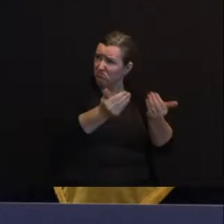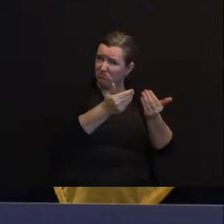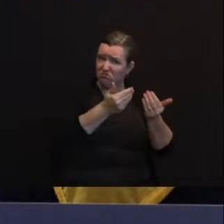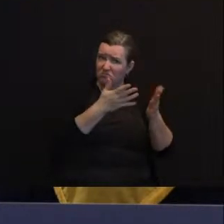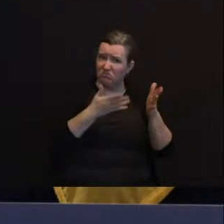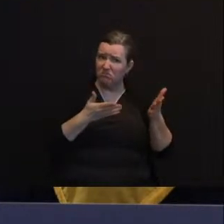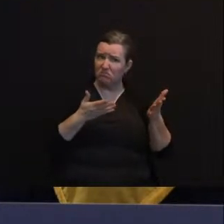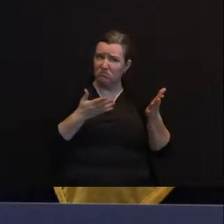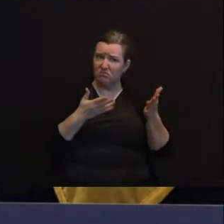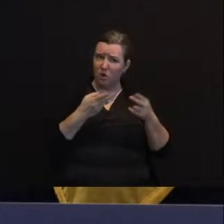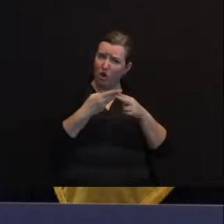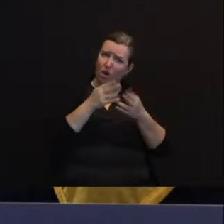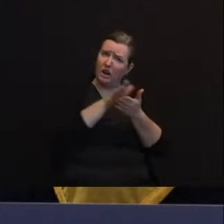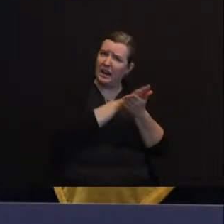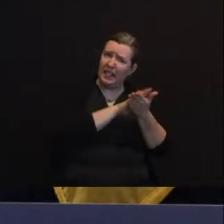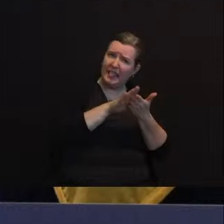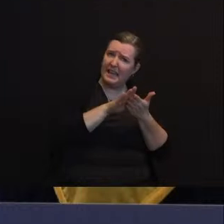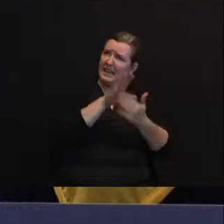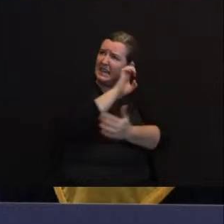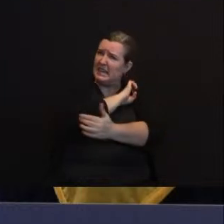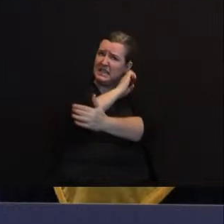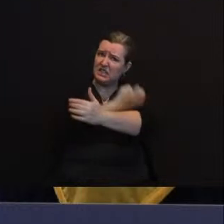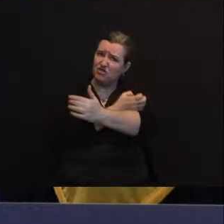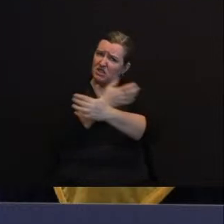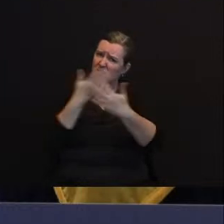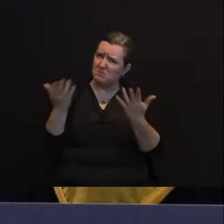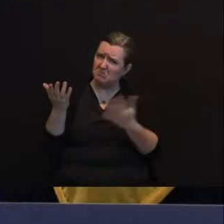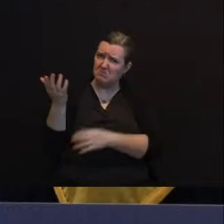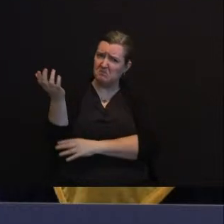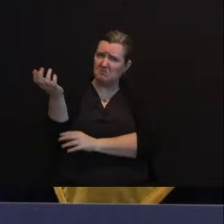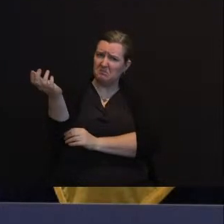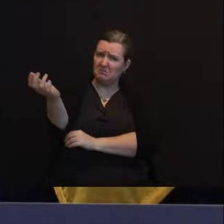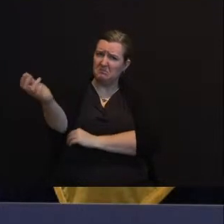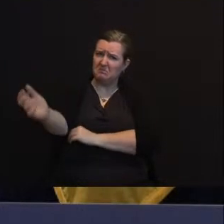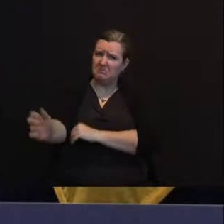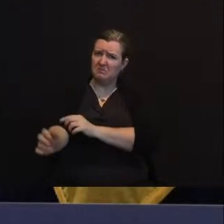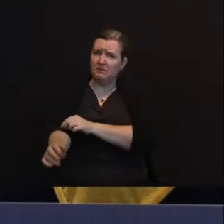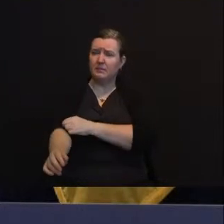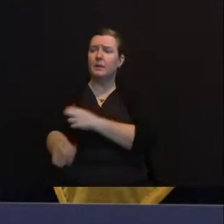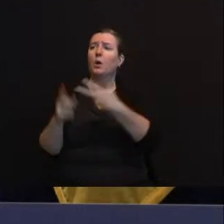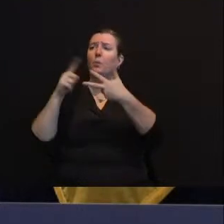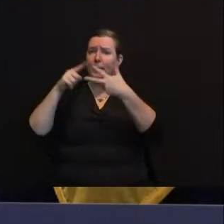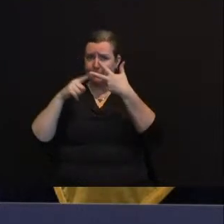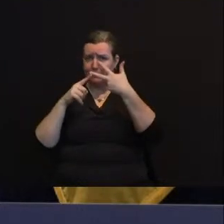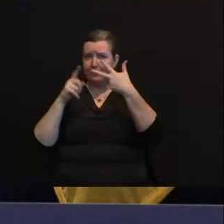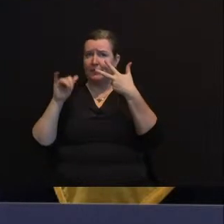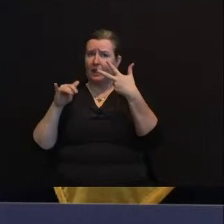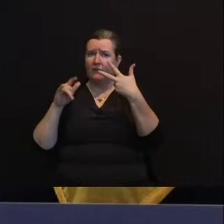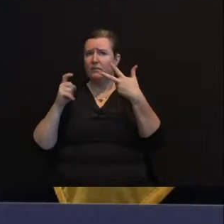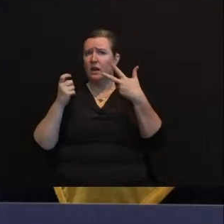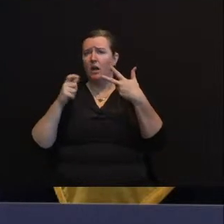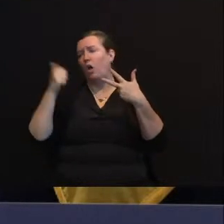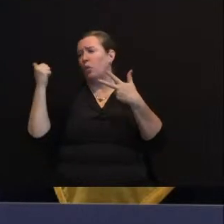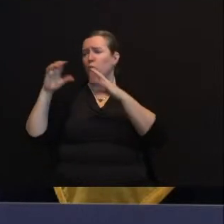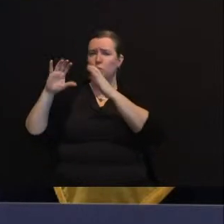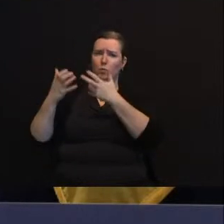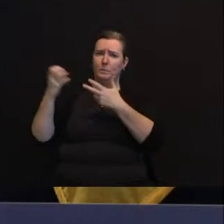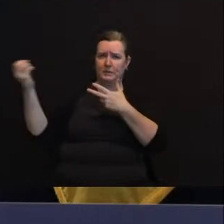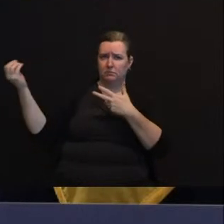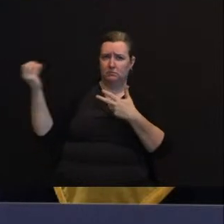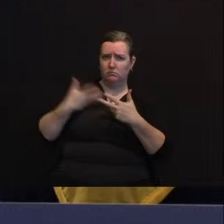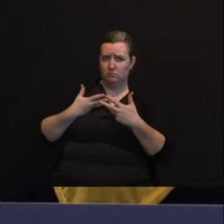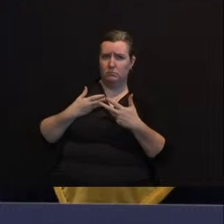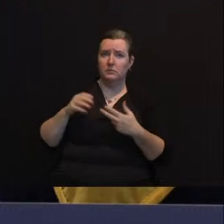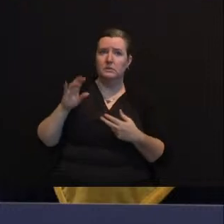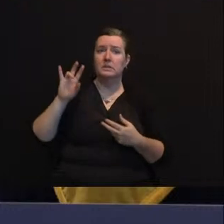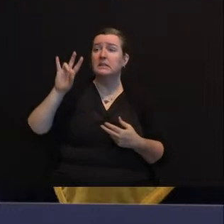full fracking ban in the Delaware River Basin? And then the last from Politico is, if we know 74% of people